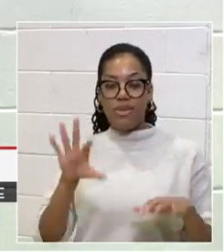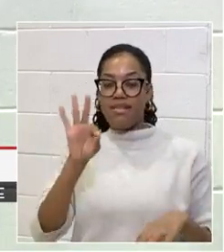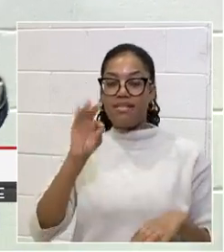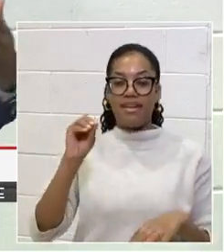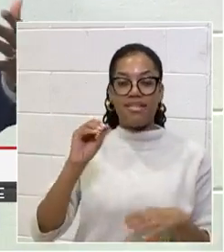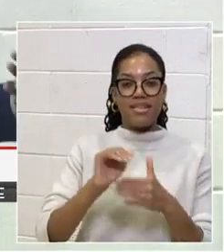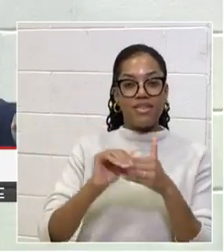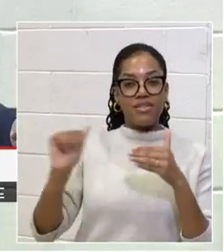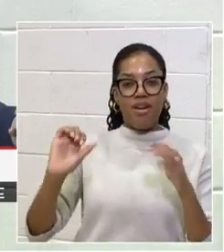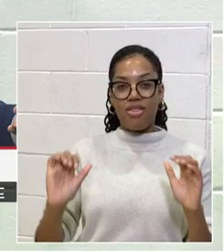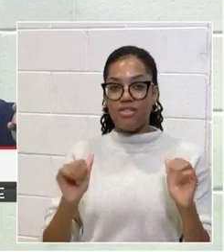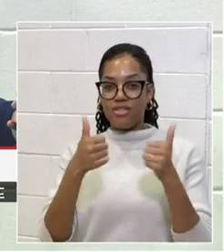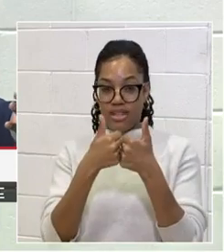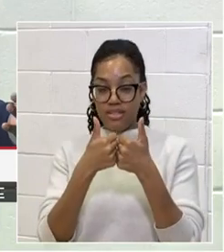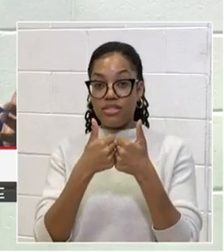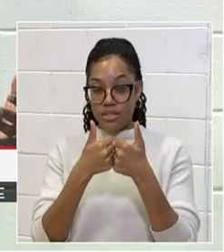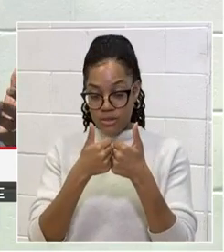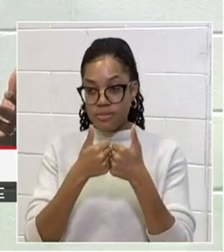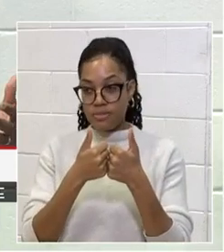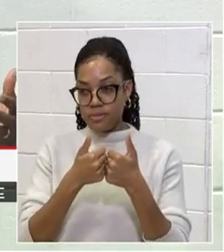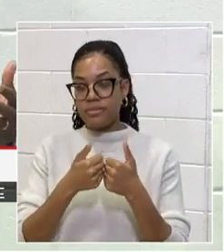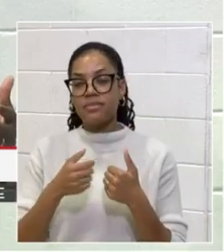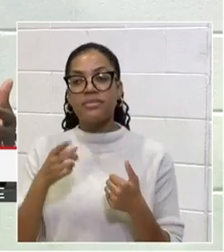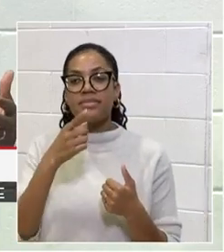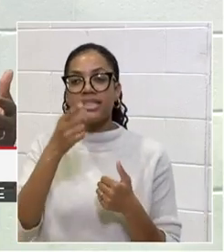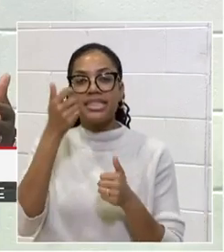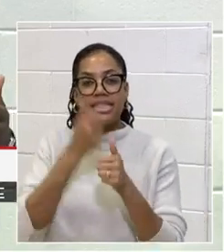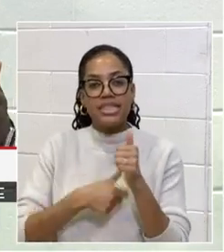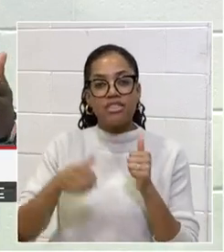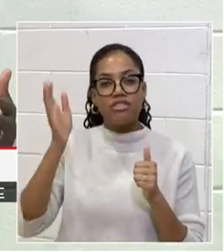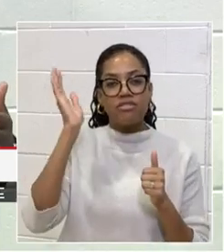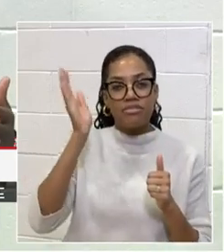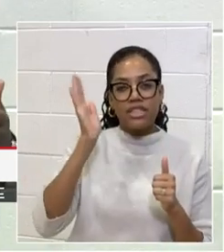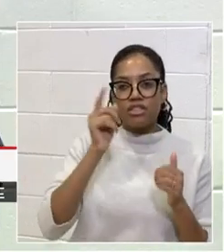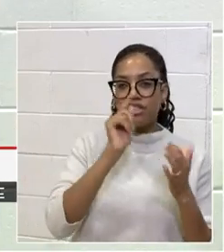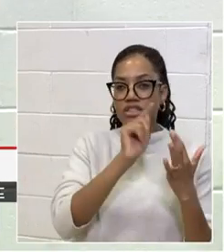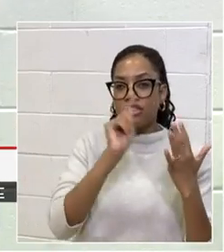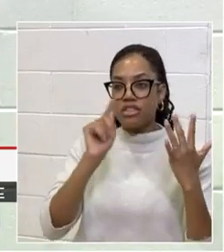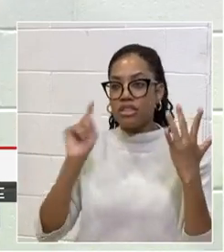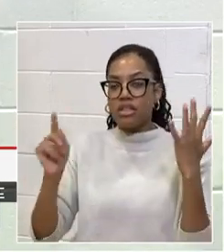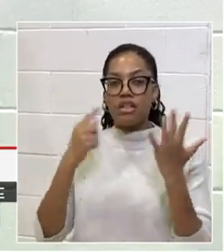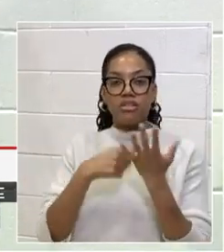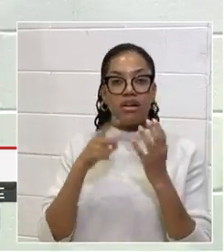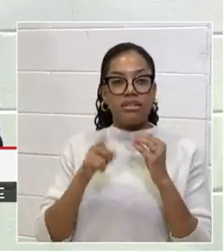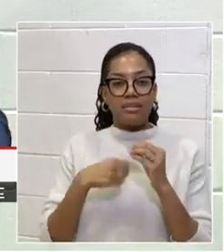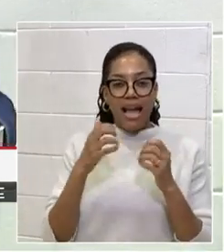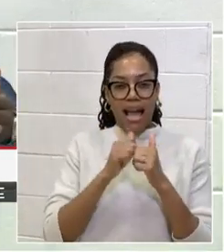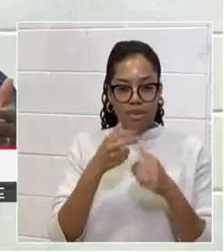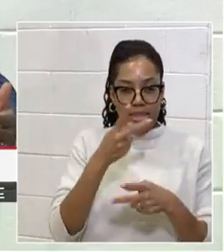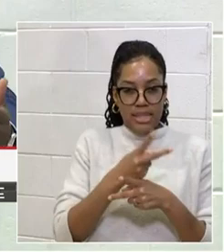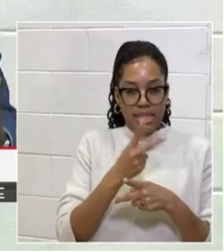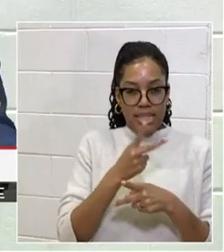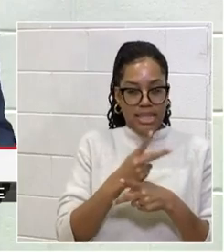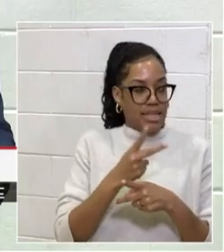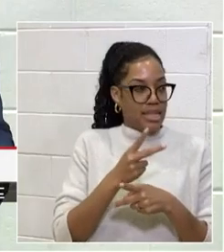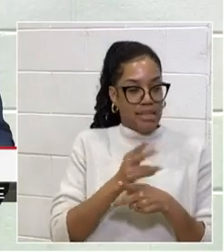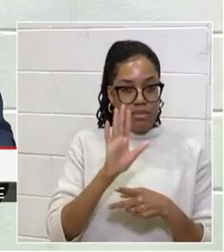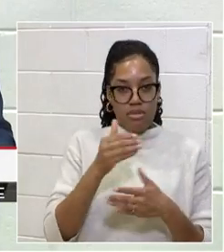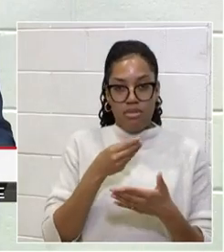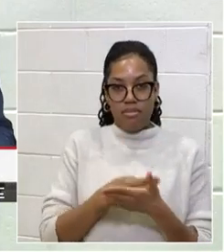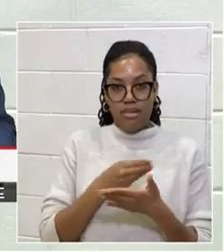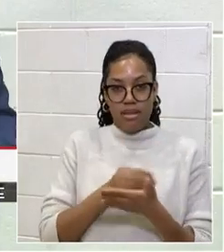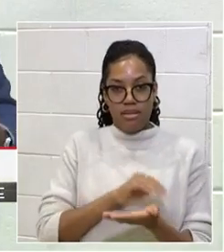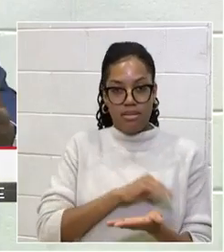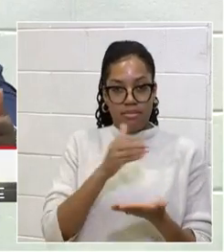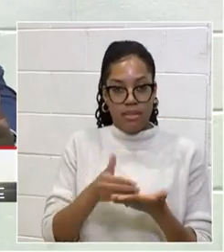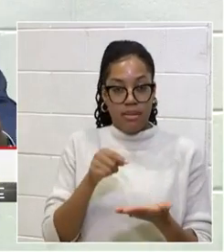Your deputy mayors and assistant city administrators talked about in their pitches helping to preserve the dollars that they have. And I'm going to run through the